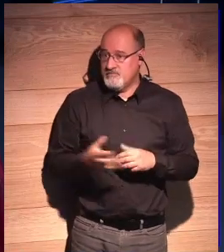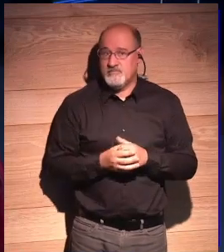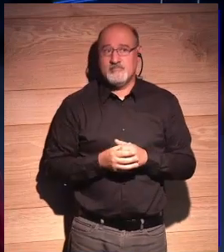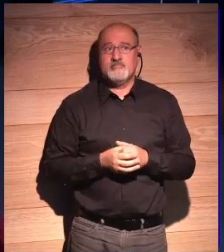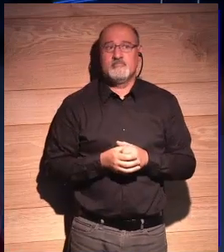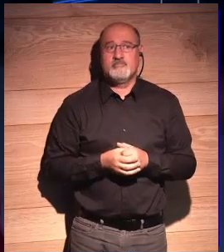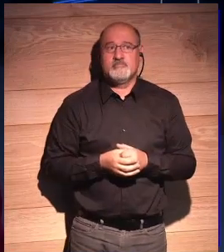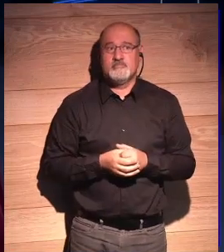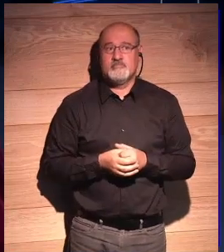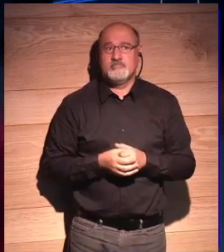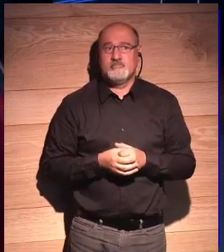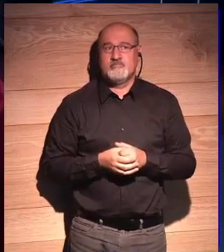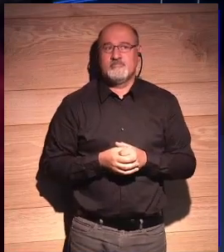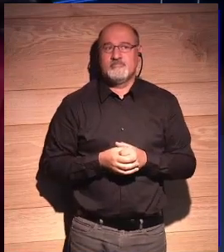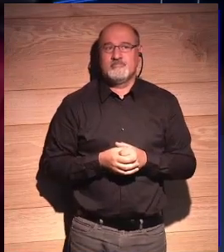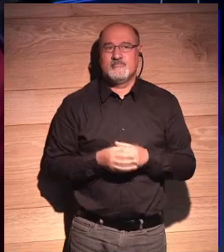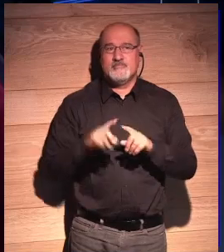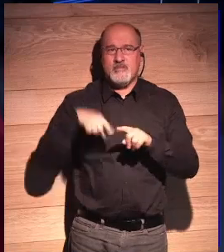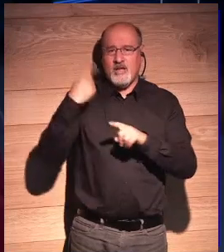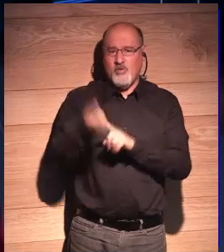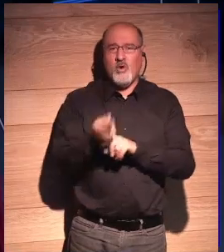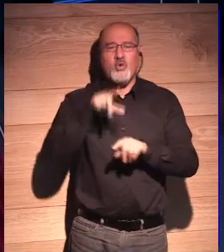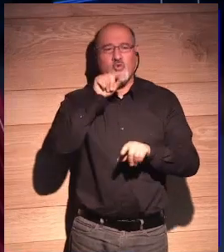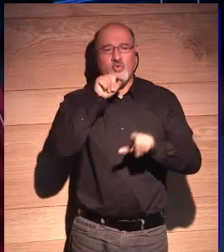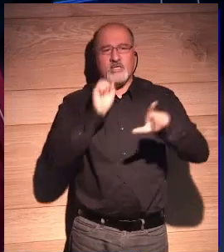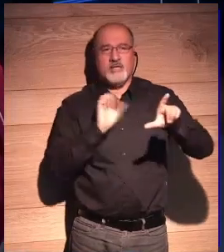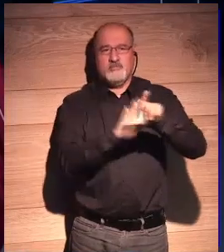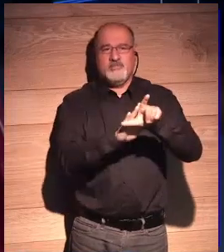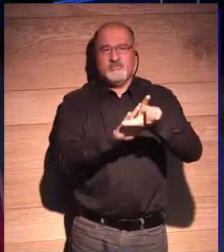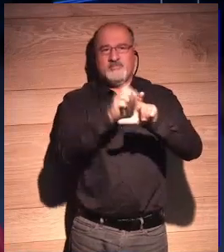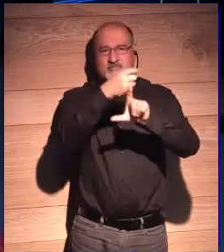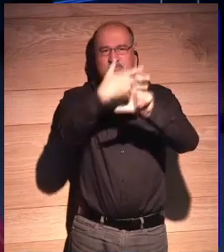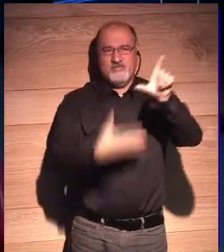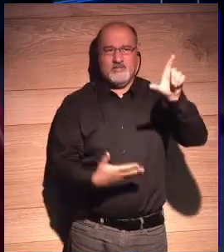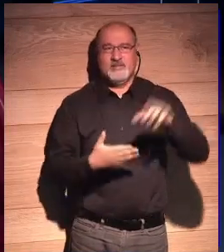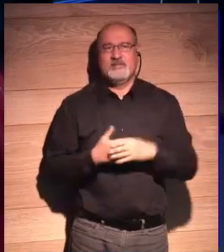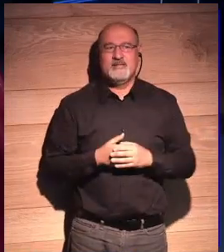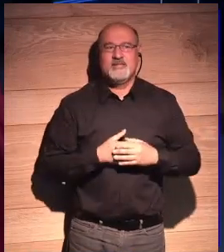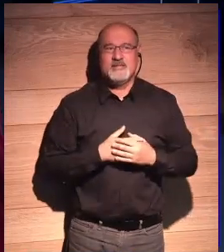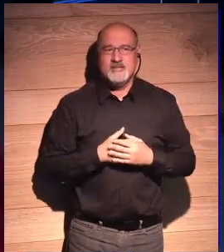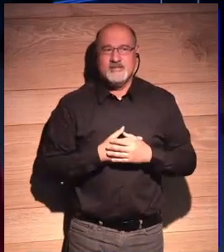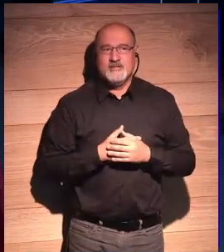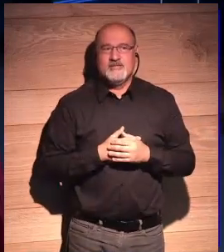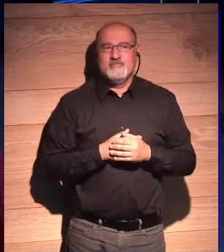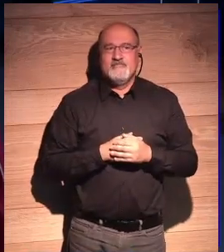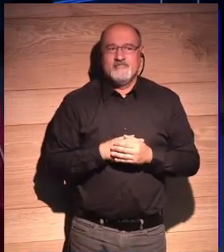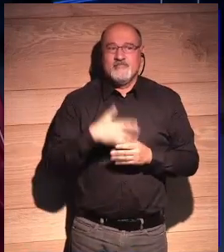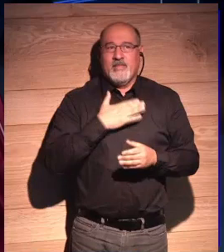I'll be tweeting it later this afternoon. So En tu cuenta de Twitter oficial. Your Twitter account.